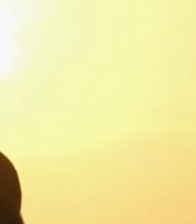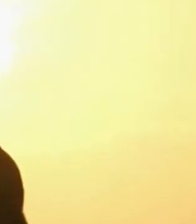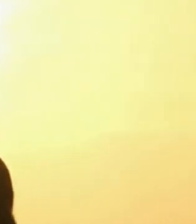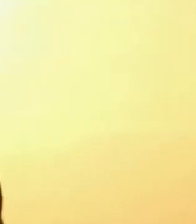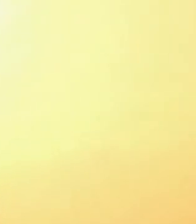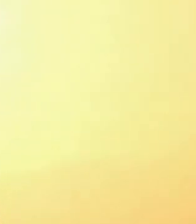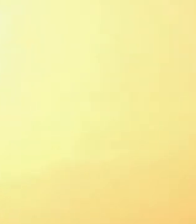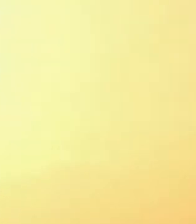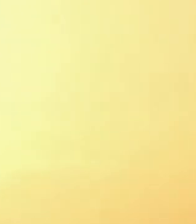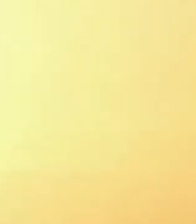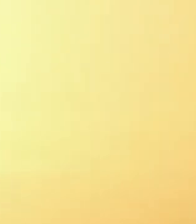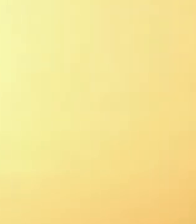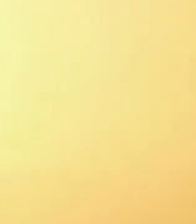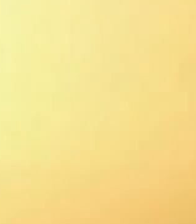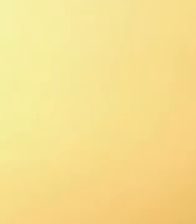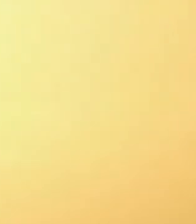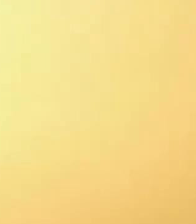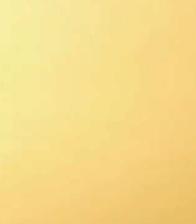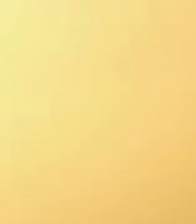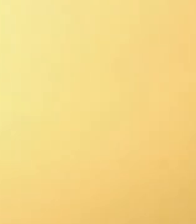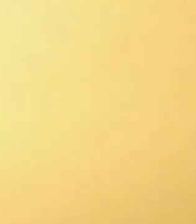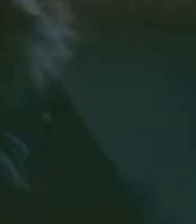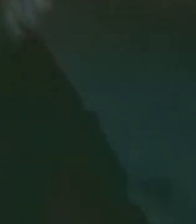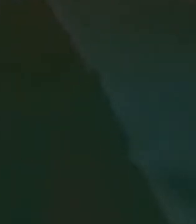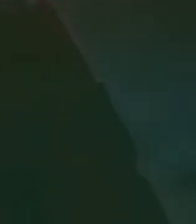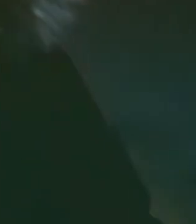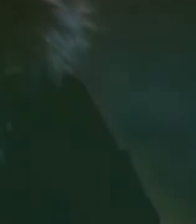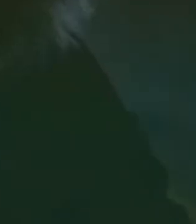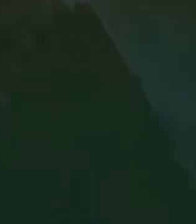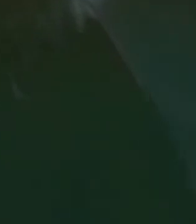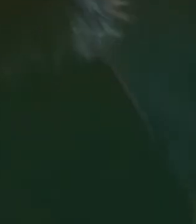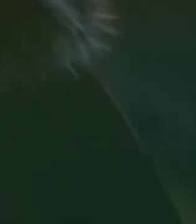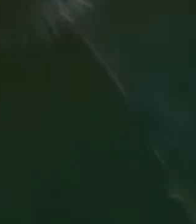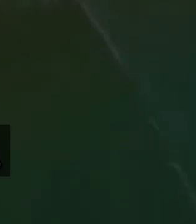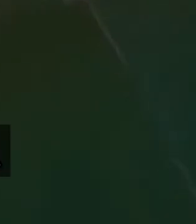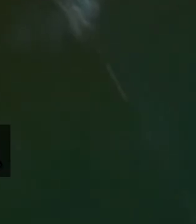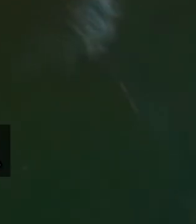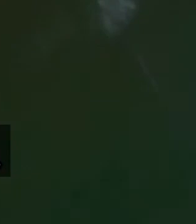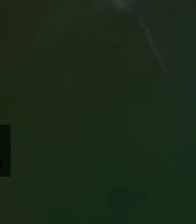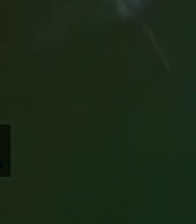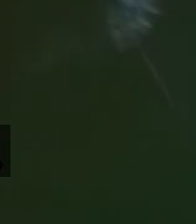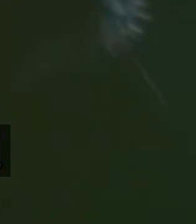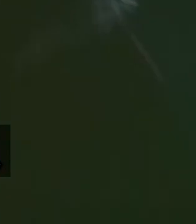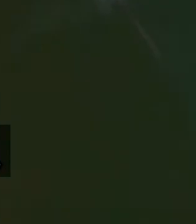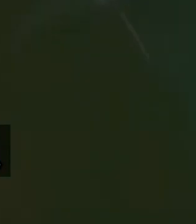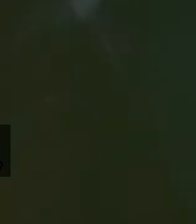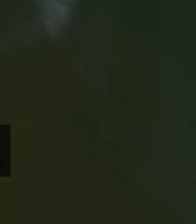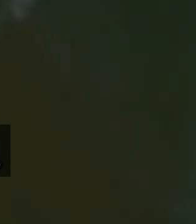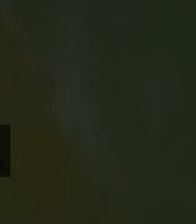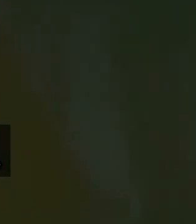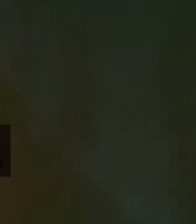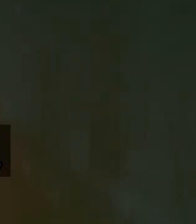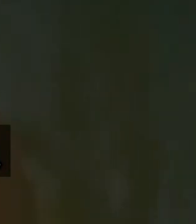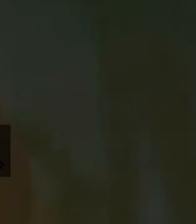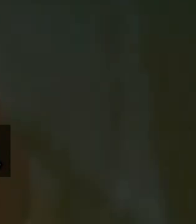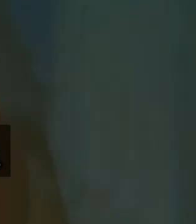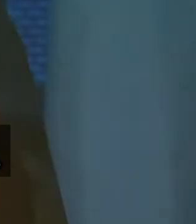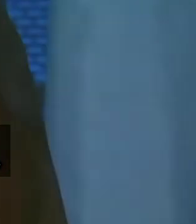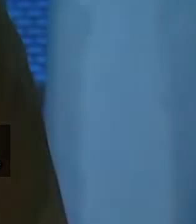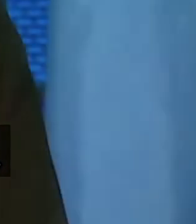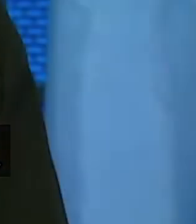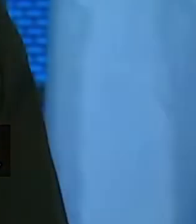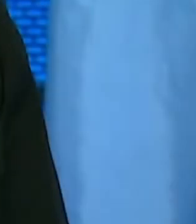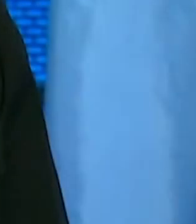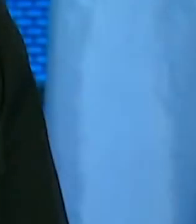care burdens or are suffering from increased risks of hunger, violence in the home, or the prospect of never being able to resume their